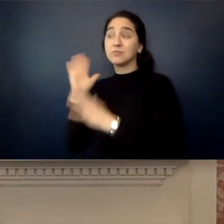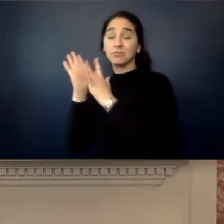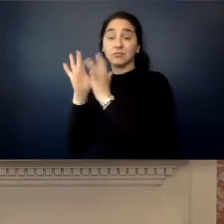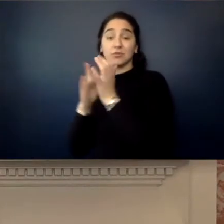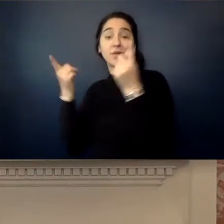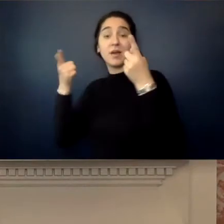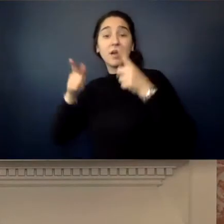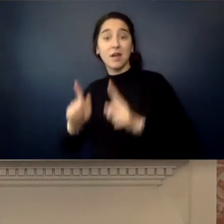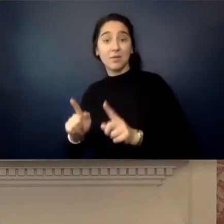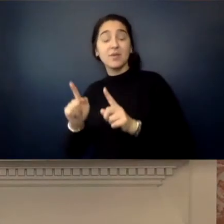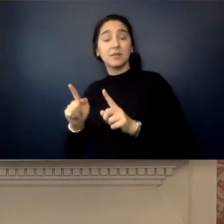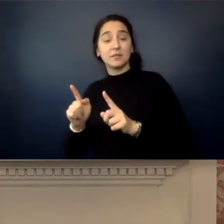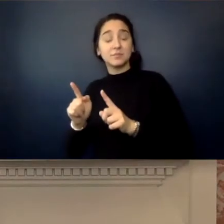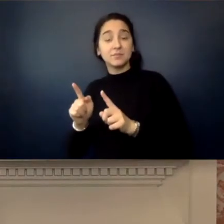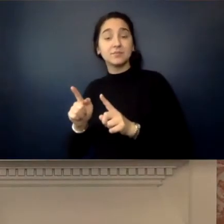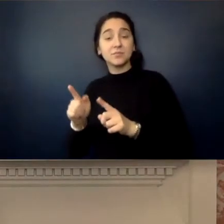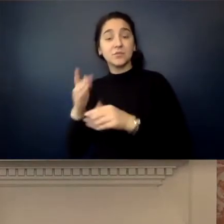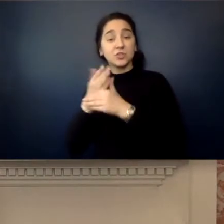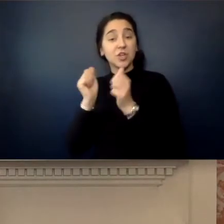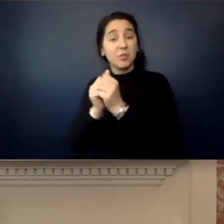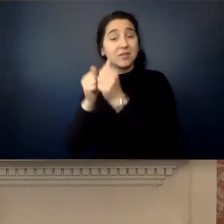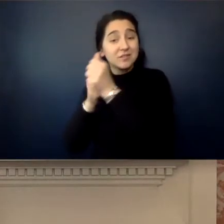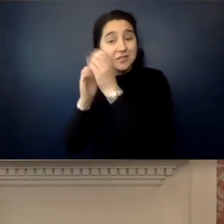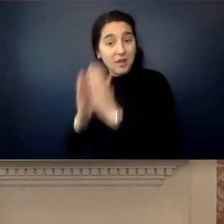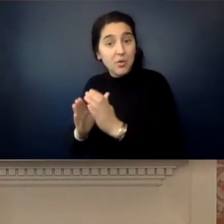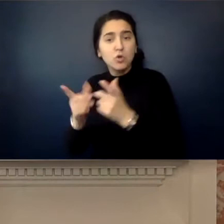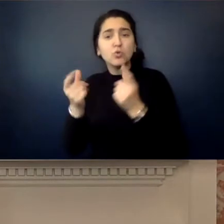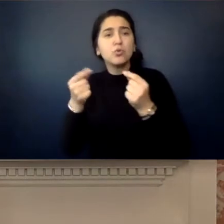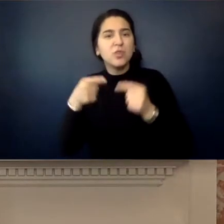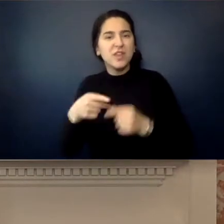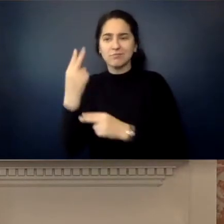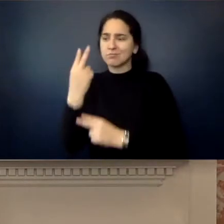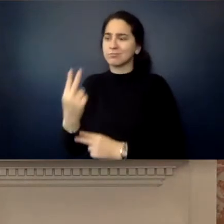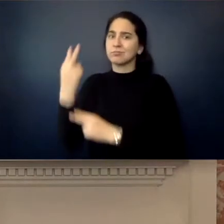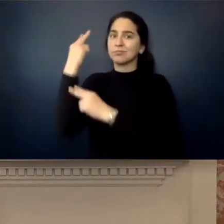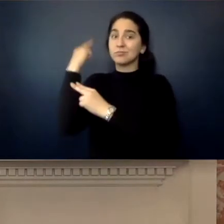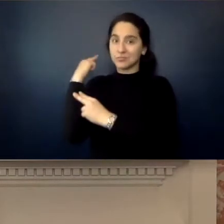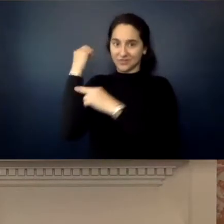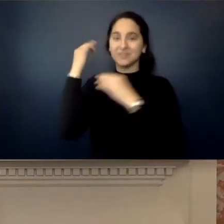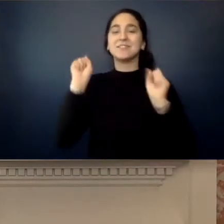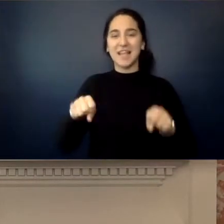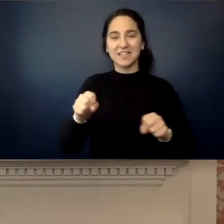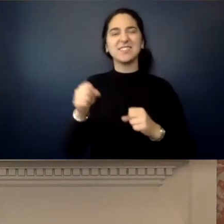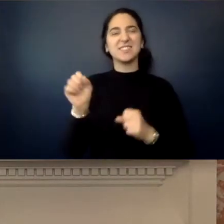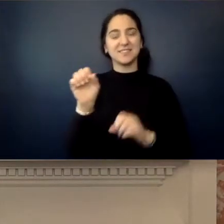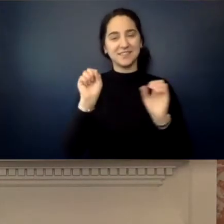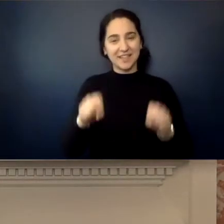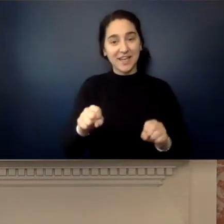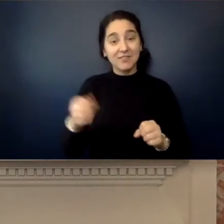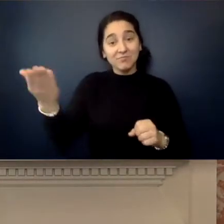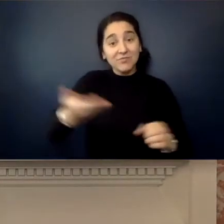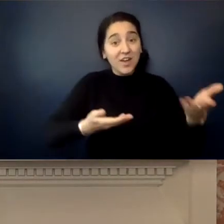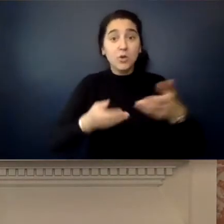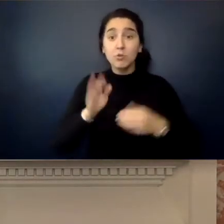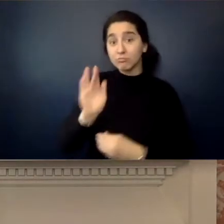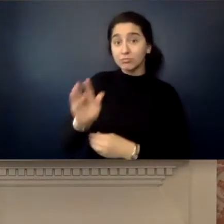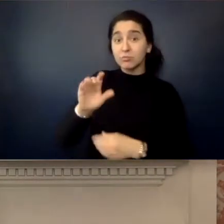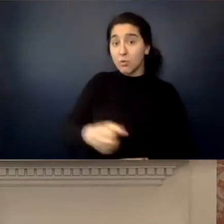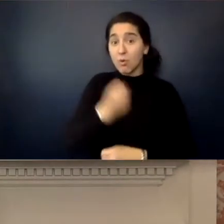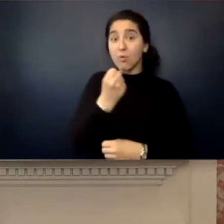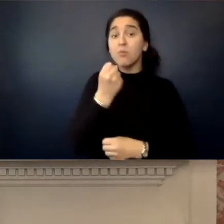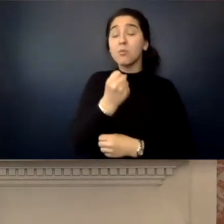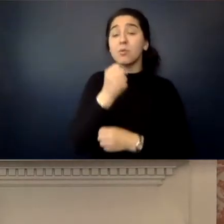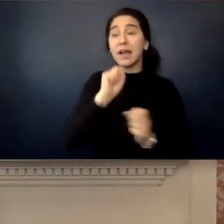Jesus shared this meal with his disciples, he told them to do this and remember. And so it is in this spirit that